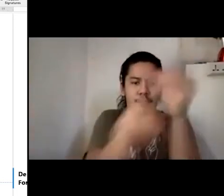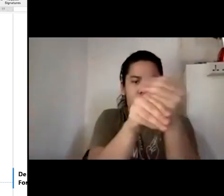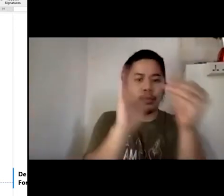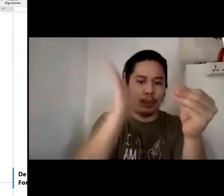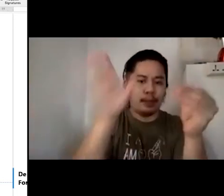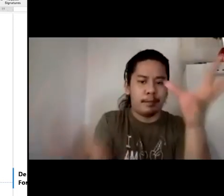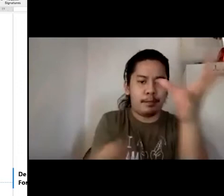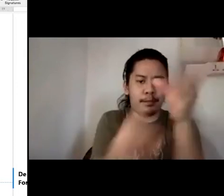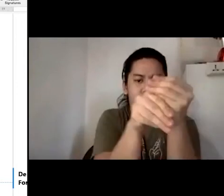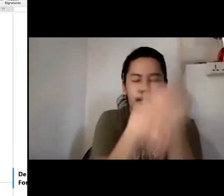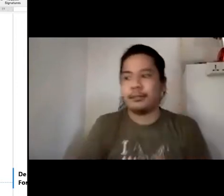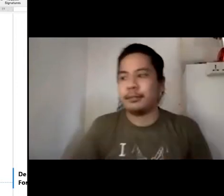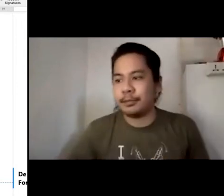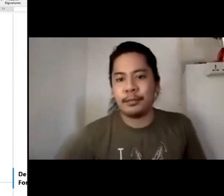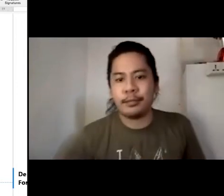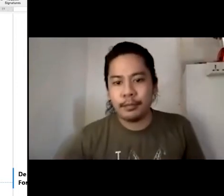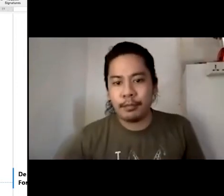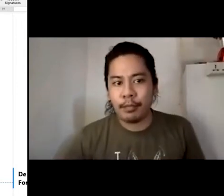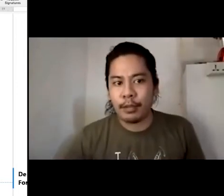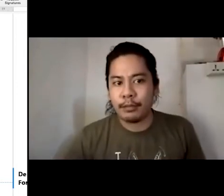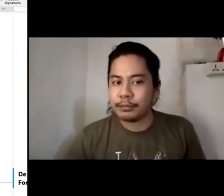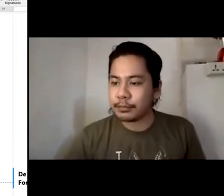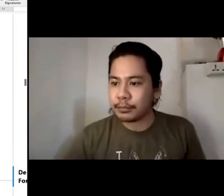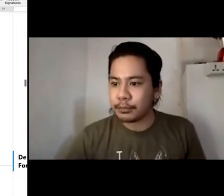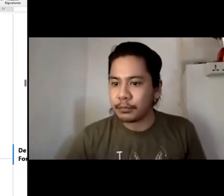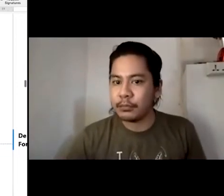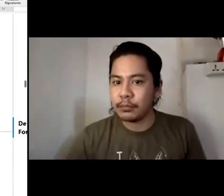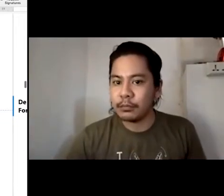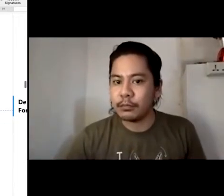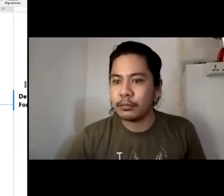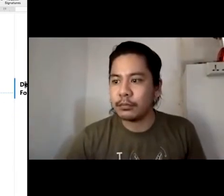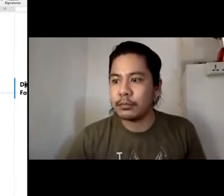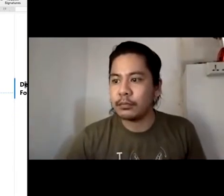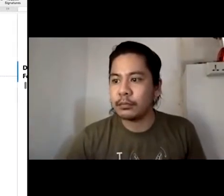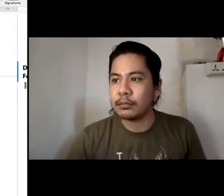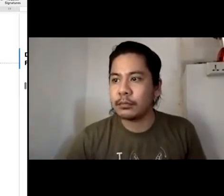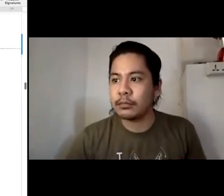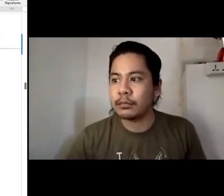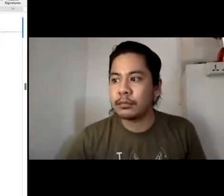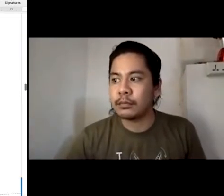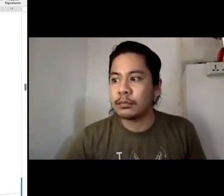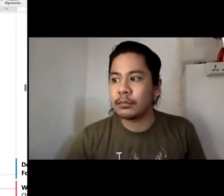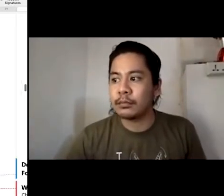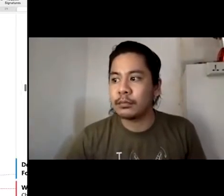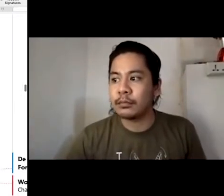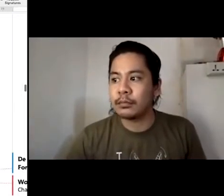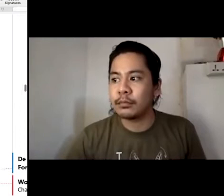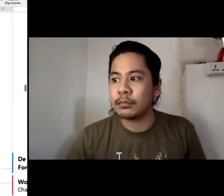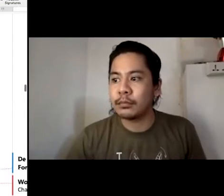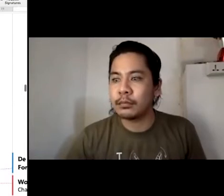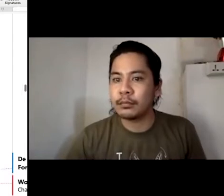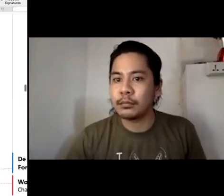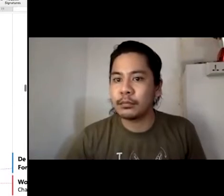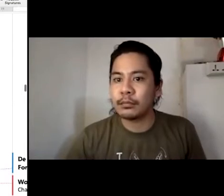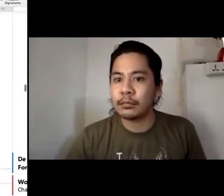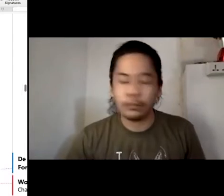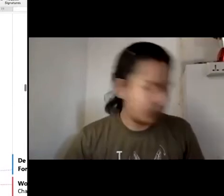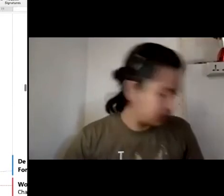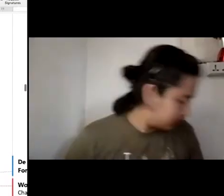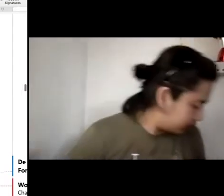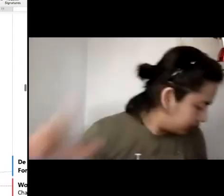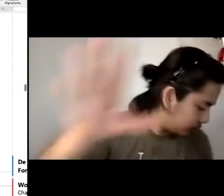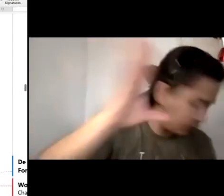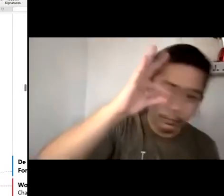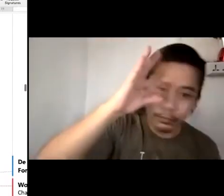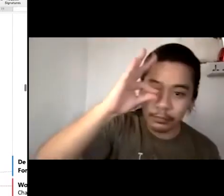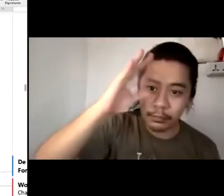Good. these are what we've thought of, but we're going to also add some more here. Okay.